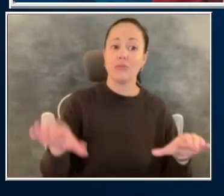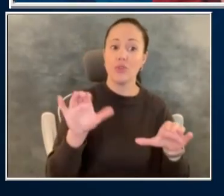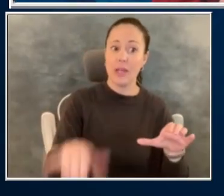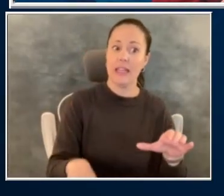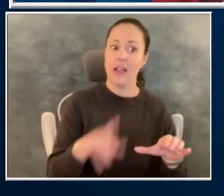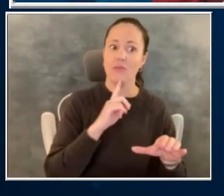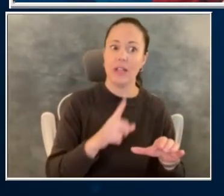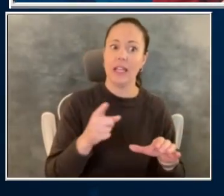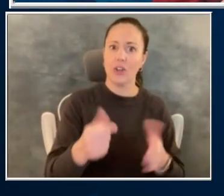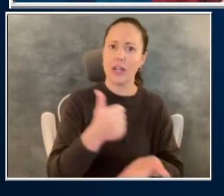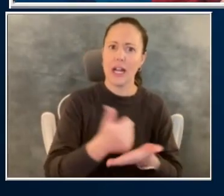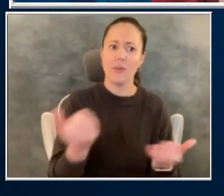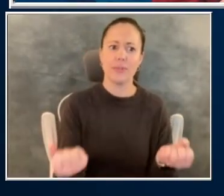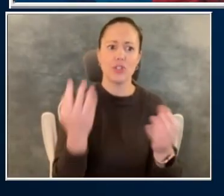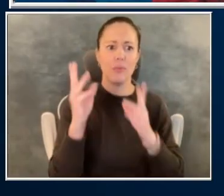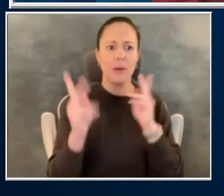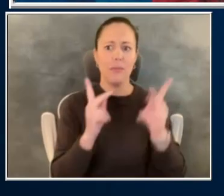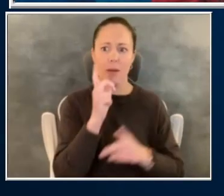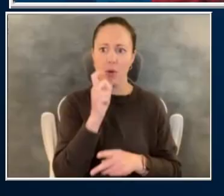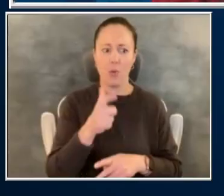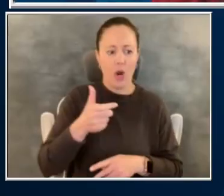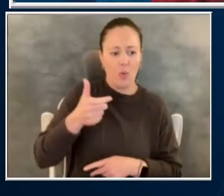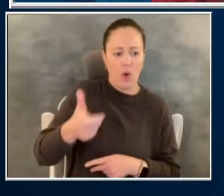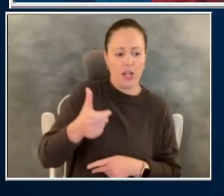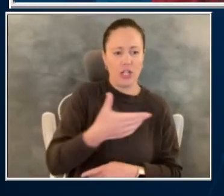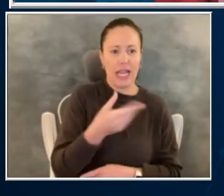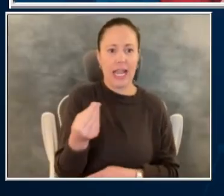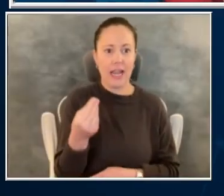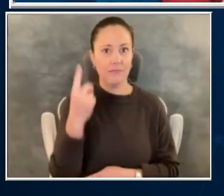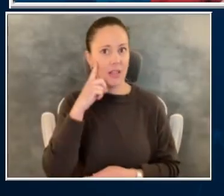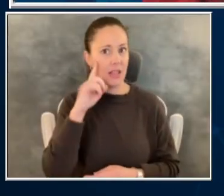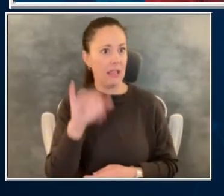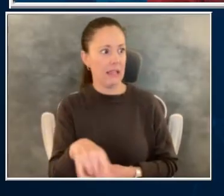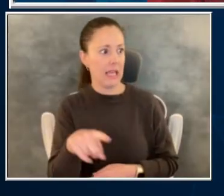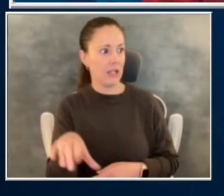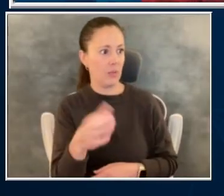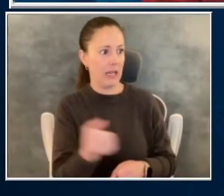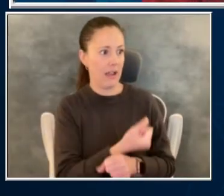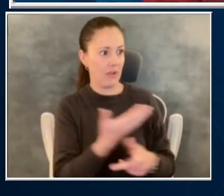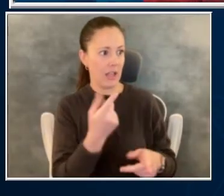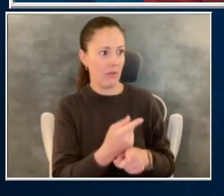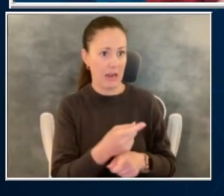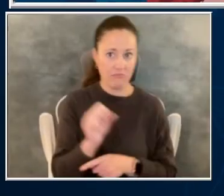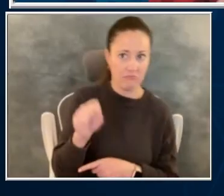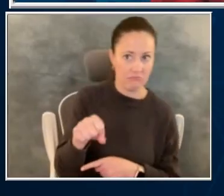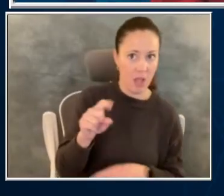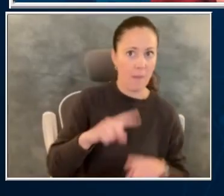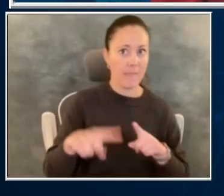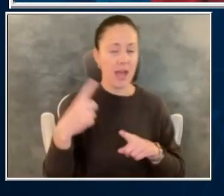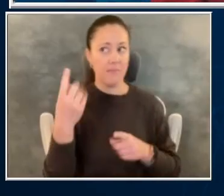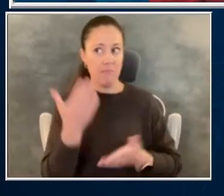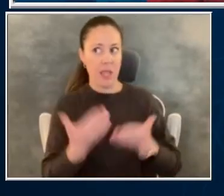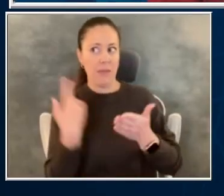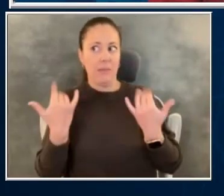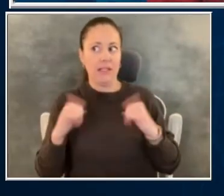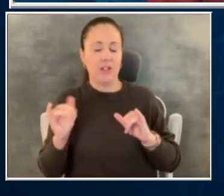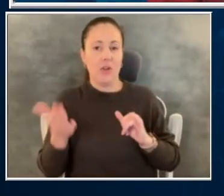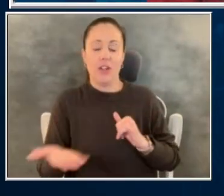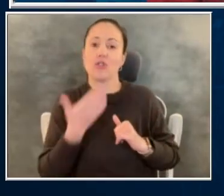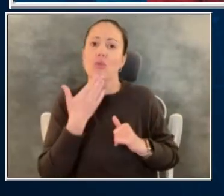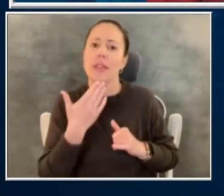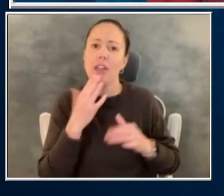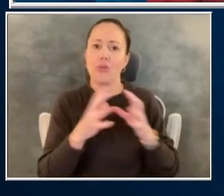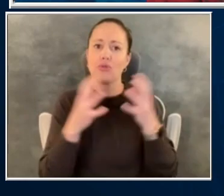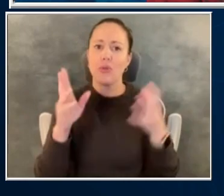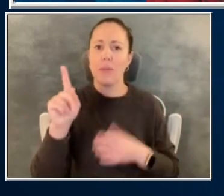help so many people watching who are thinking they're doing everything right, and they are, yet something could be lurking. So thank you, Kathy, for letting us go along